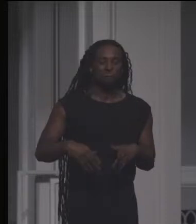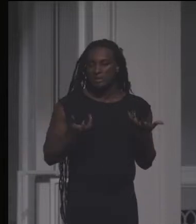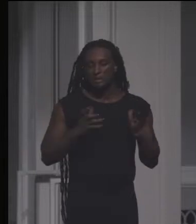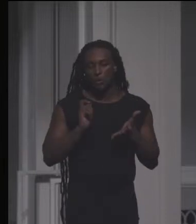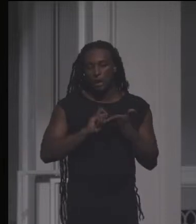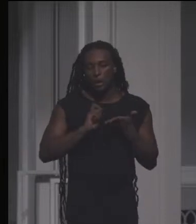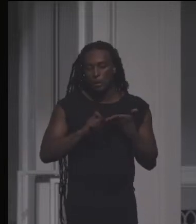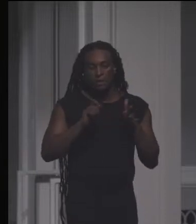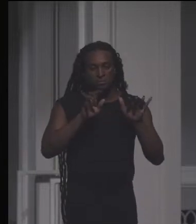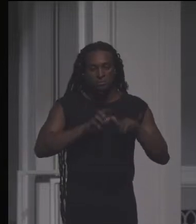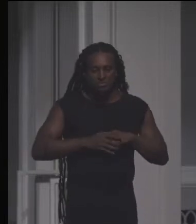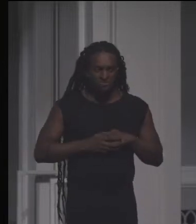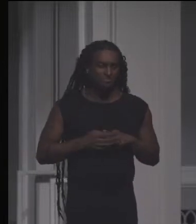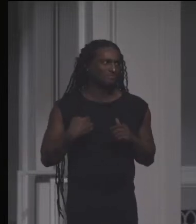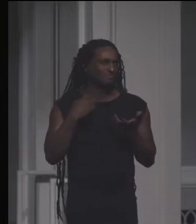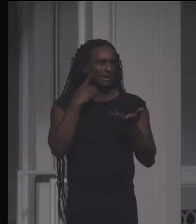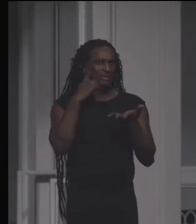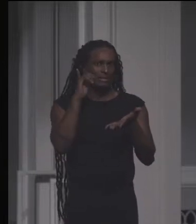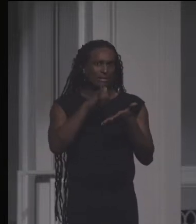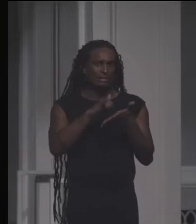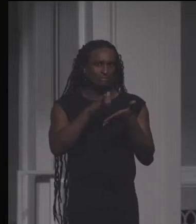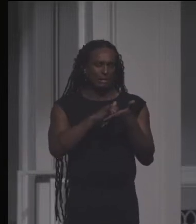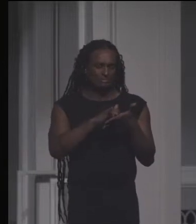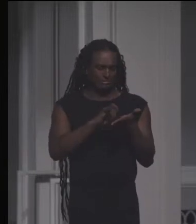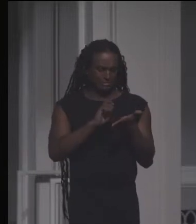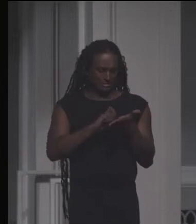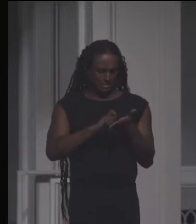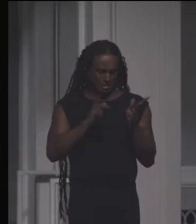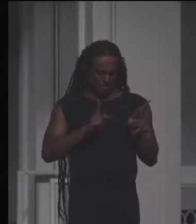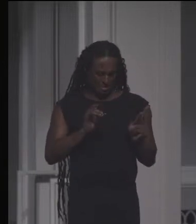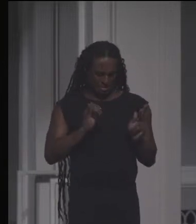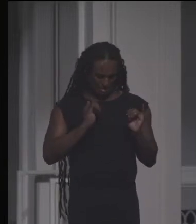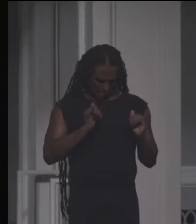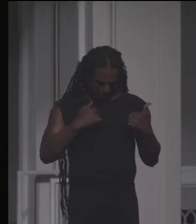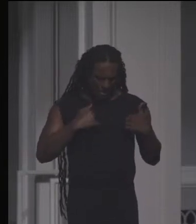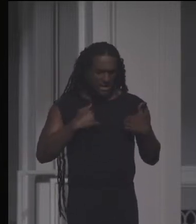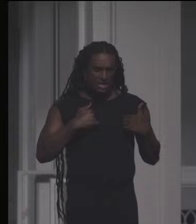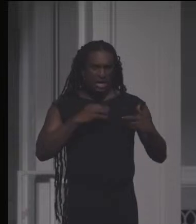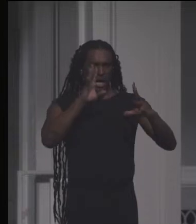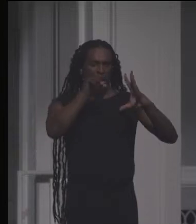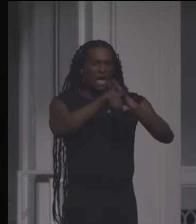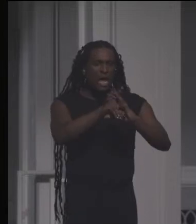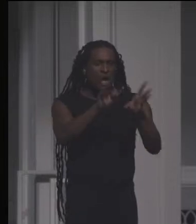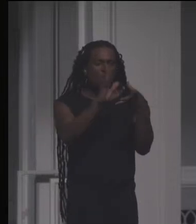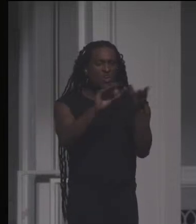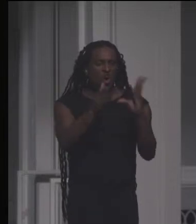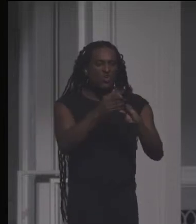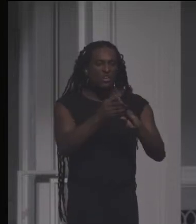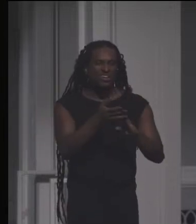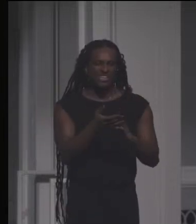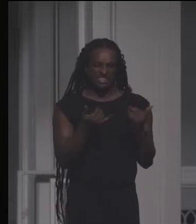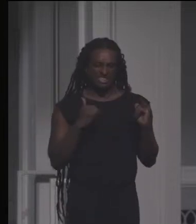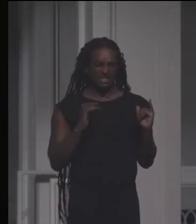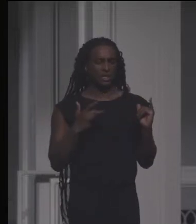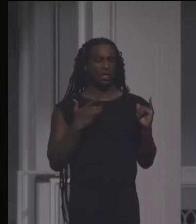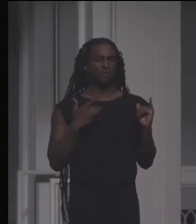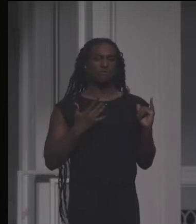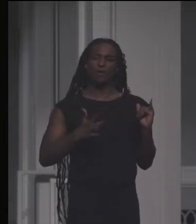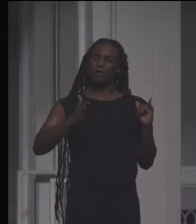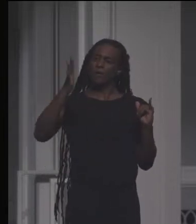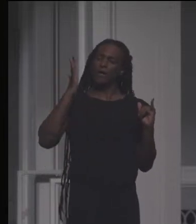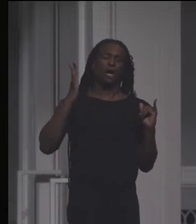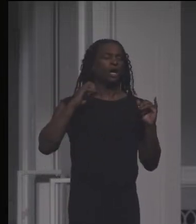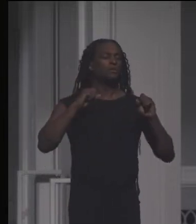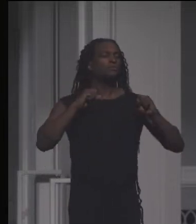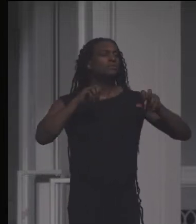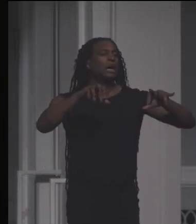it was impossible to write people like me into it while still making it feel mythical and magical, to still have